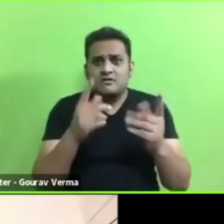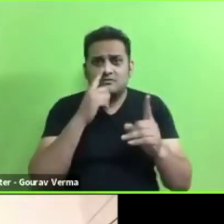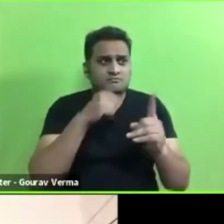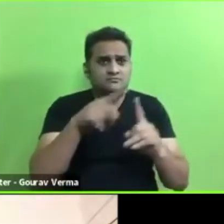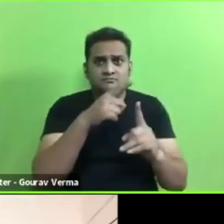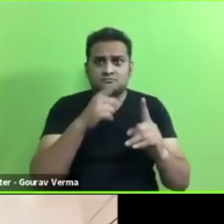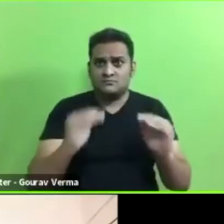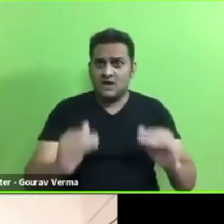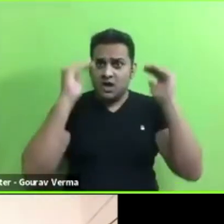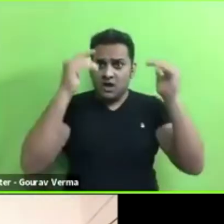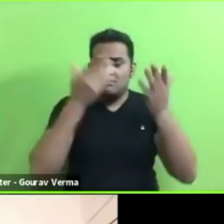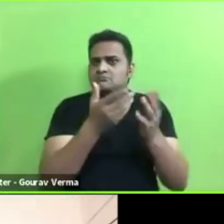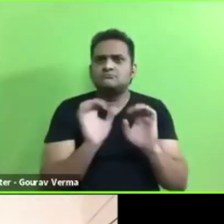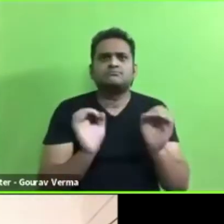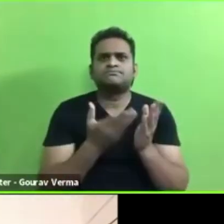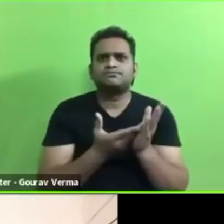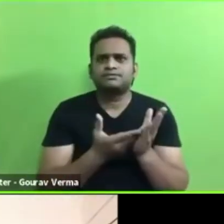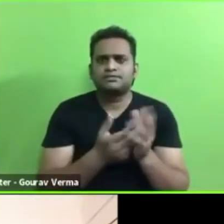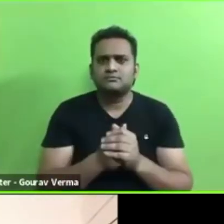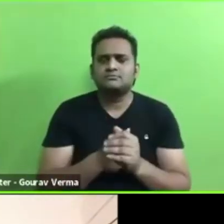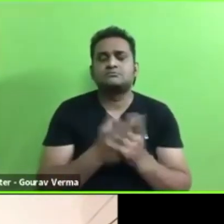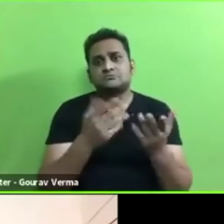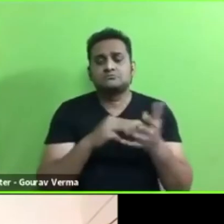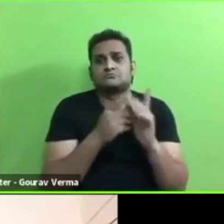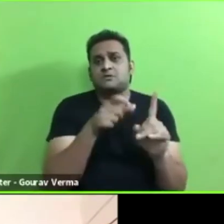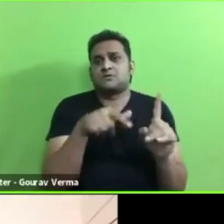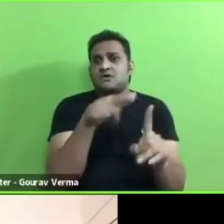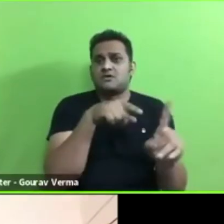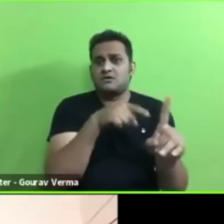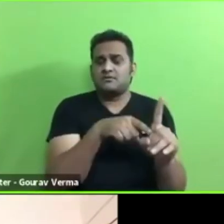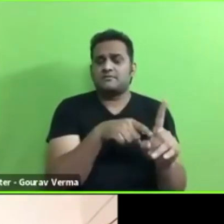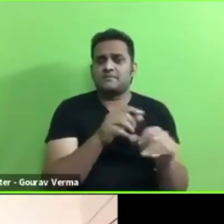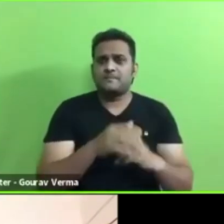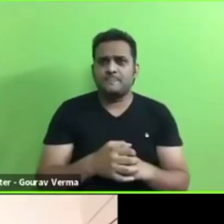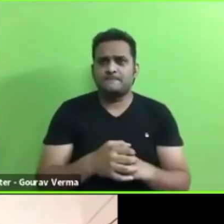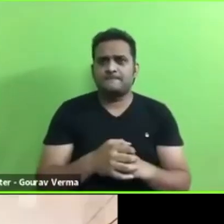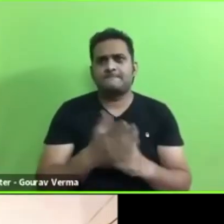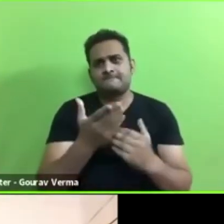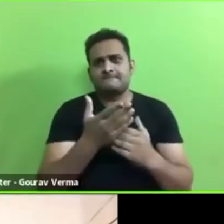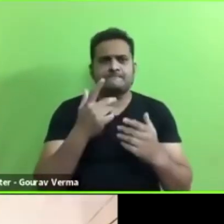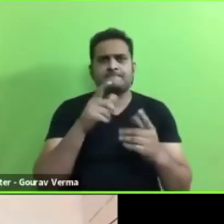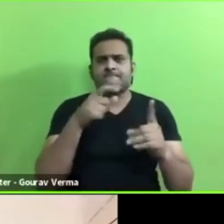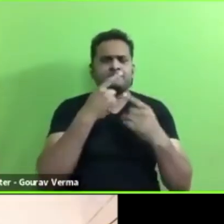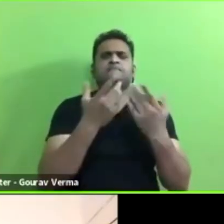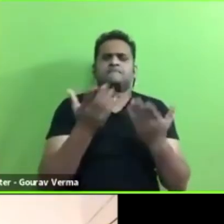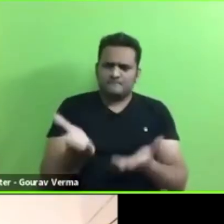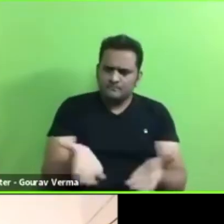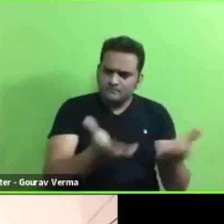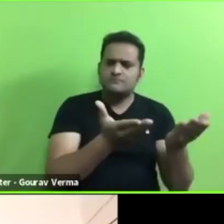caste. That's right. Because they can't be, they are not people who are going to allow themselves to be